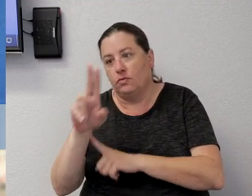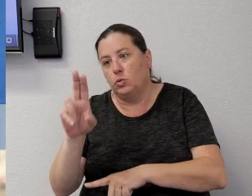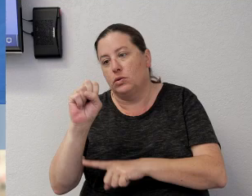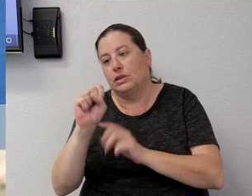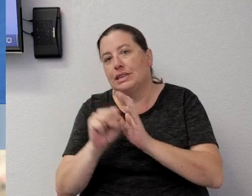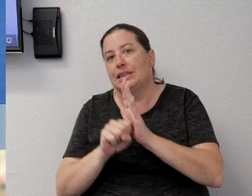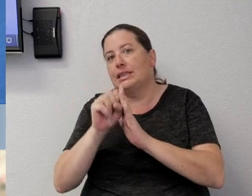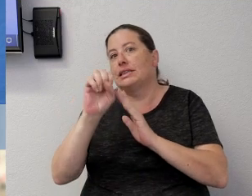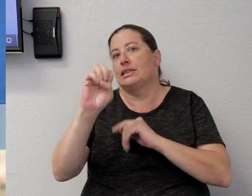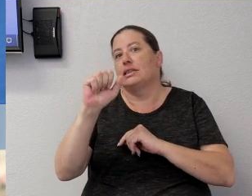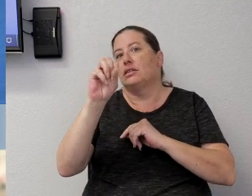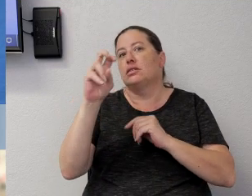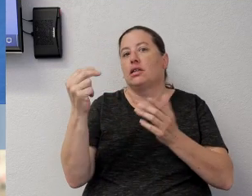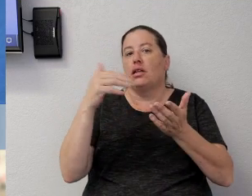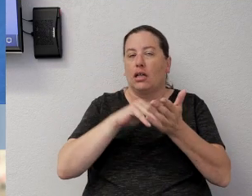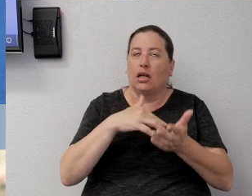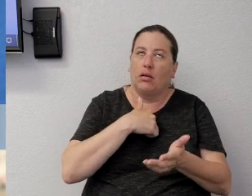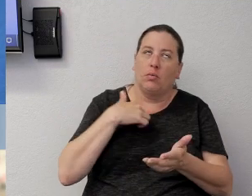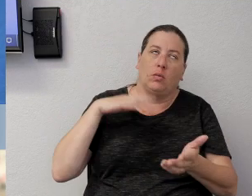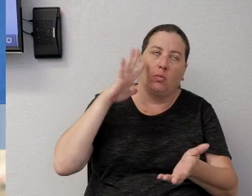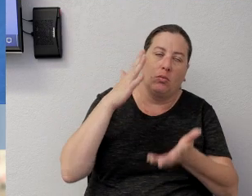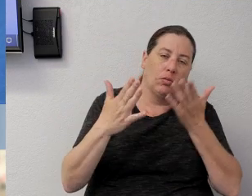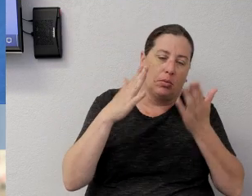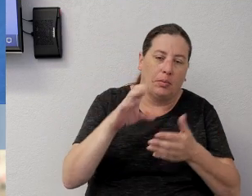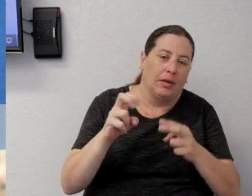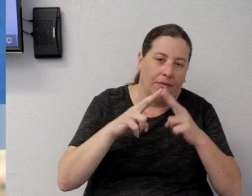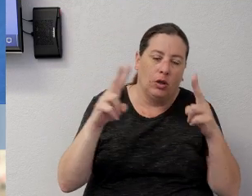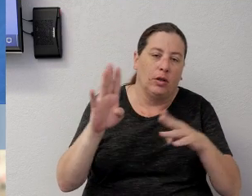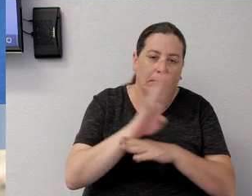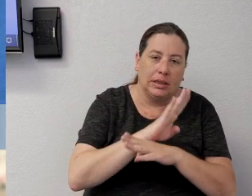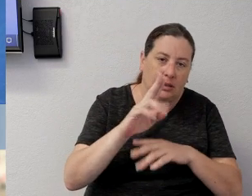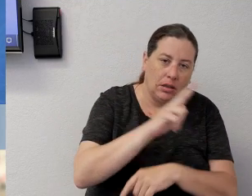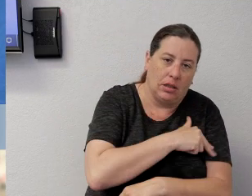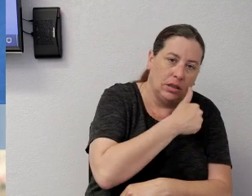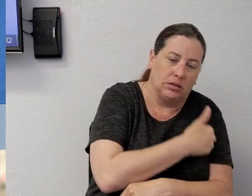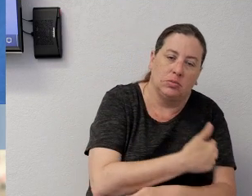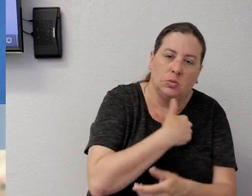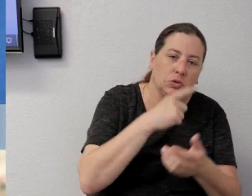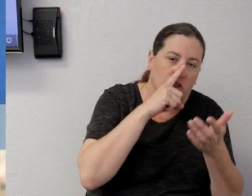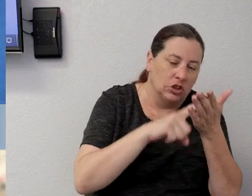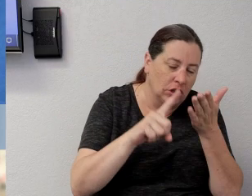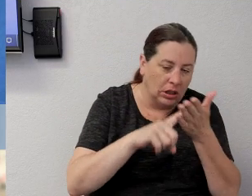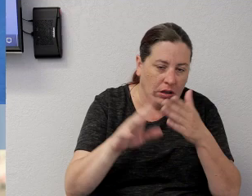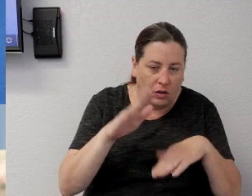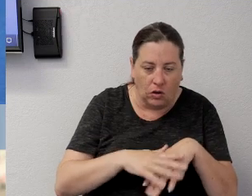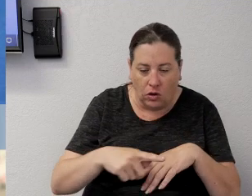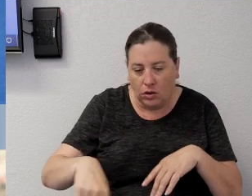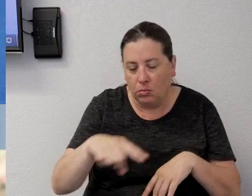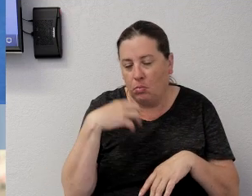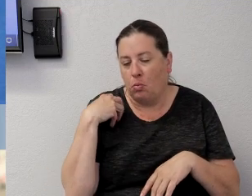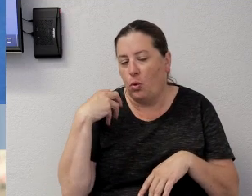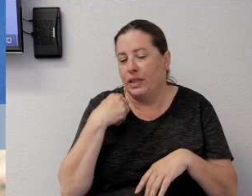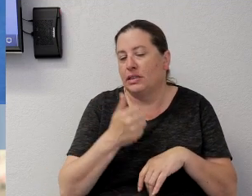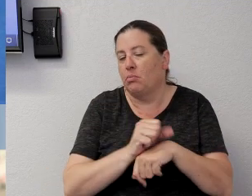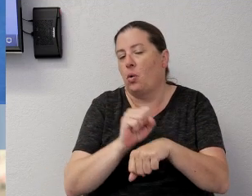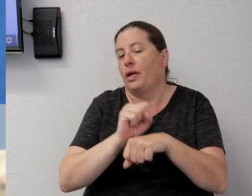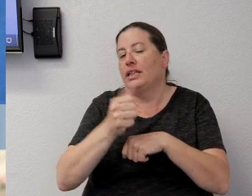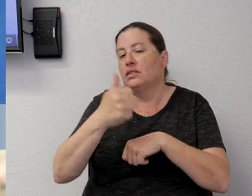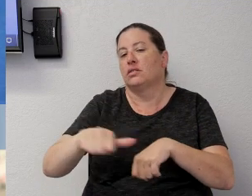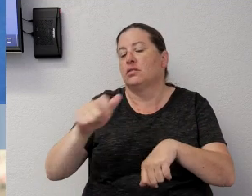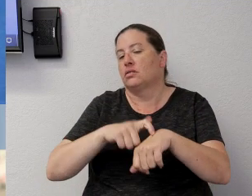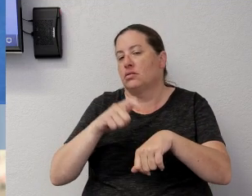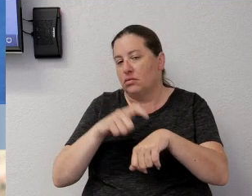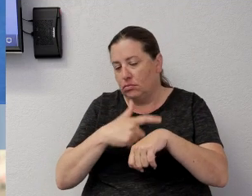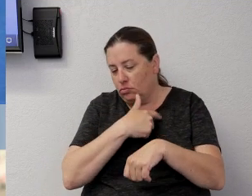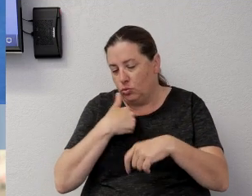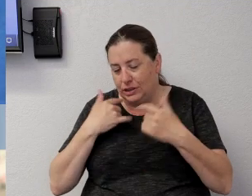going to be a very busy hospital. And so we're checking on those employees all the time, make certain they're doing all right. We still